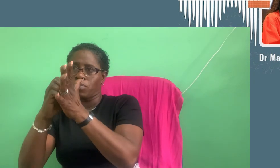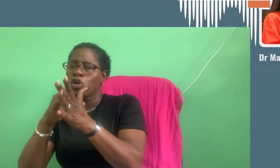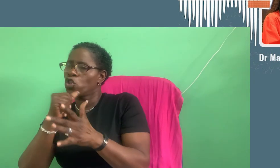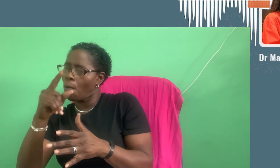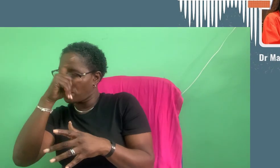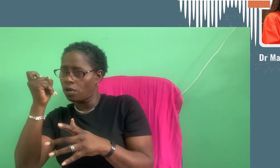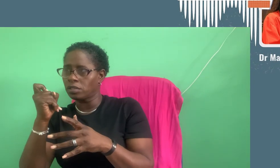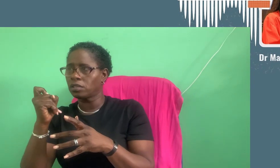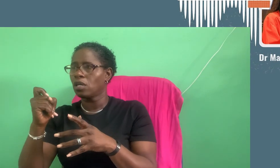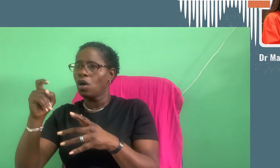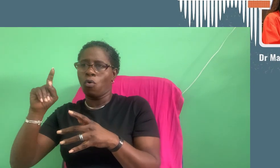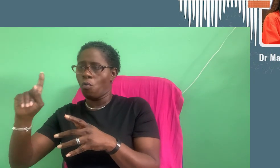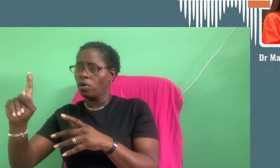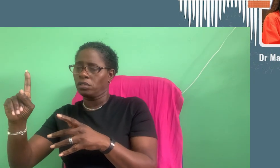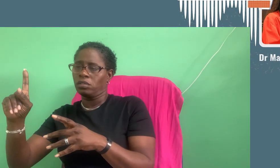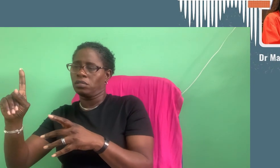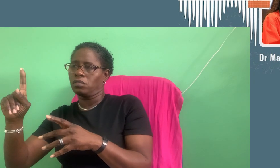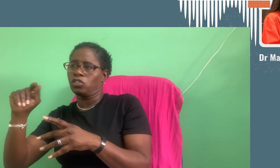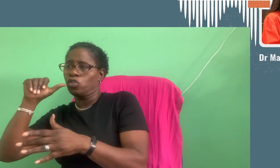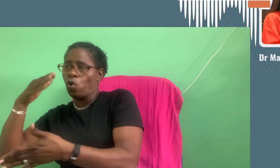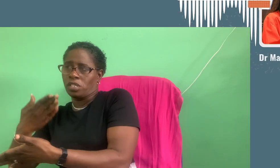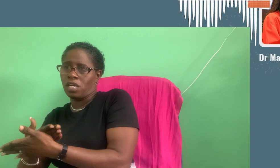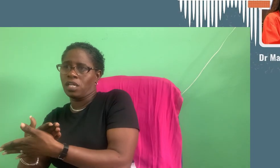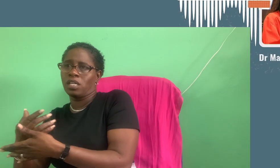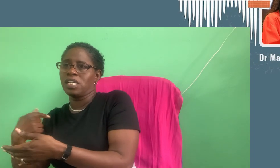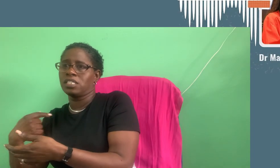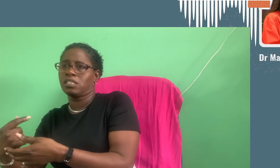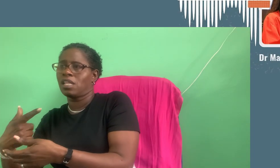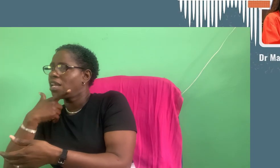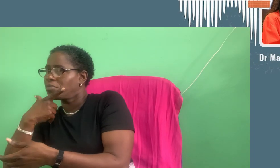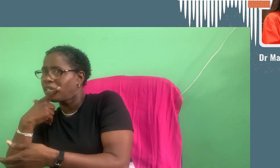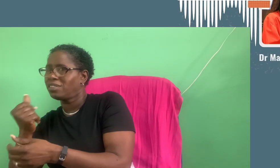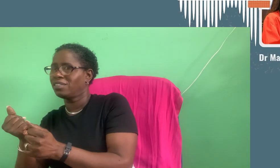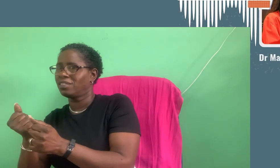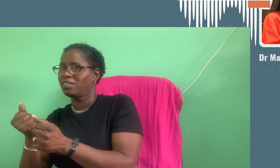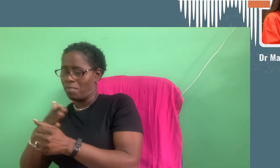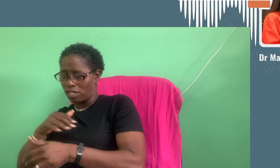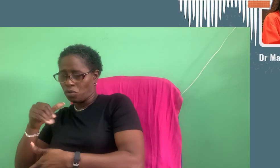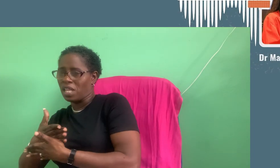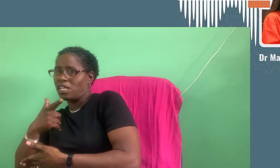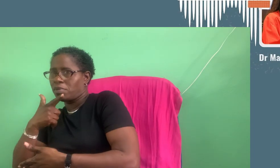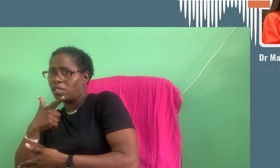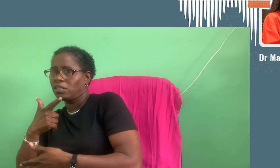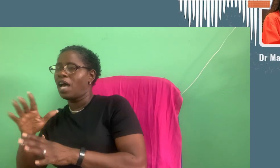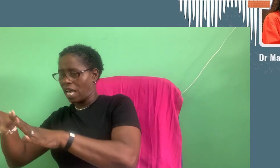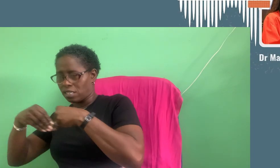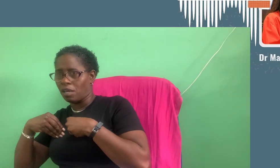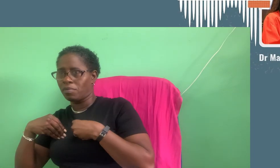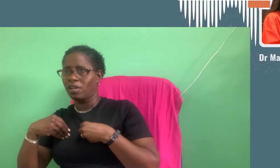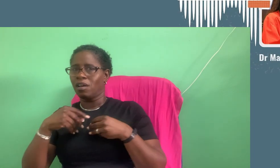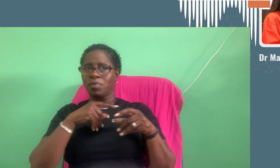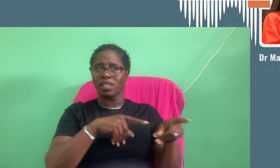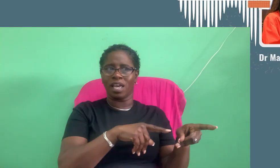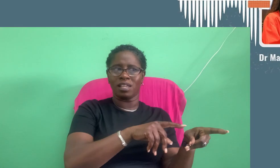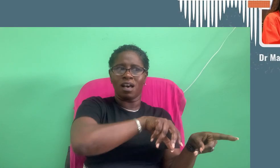that your daughter identifies as a lesbian doesn't necessarily mean that you're going to have empathy for somebody else who maybe is part of a different